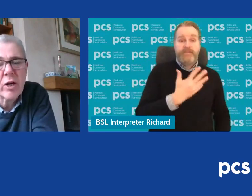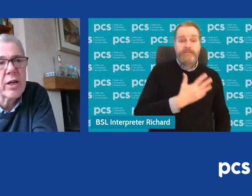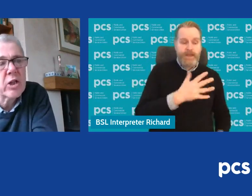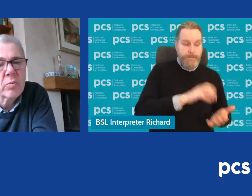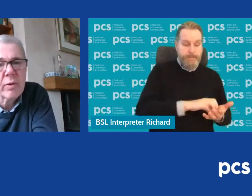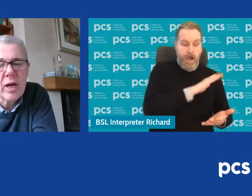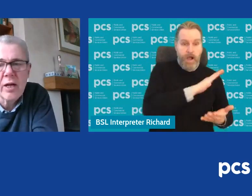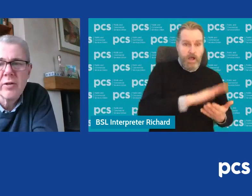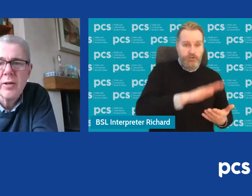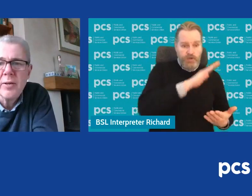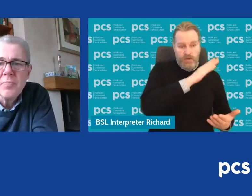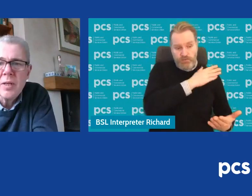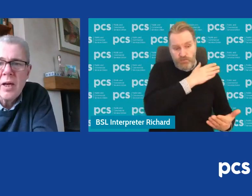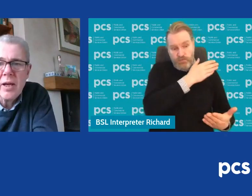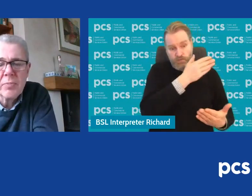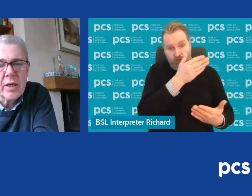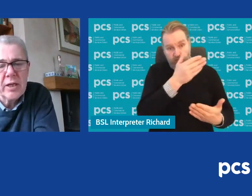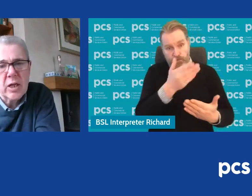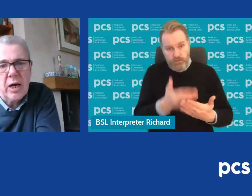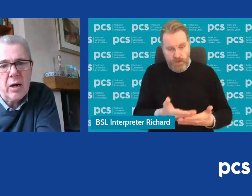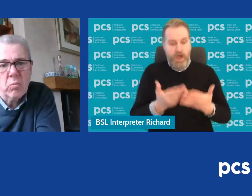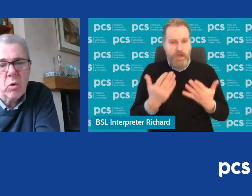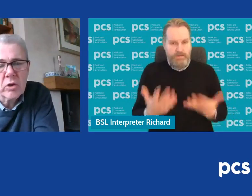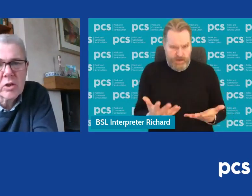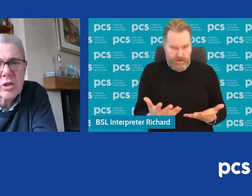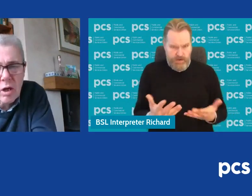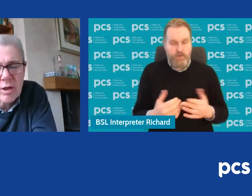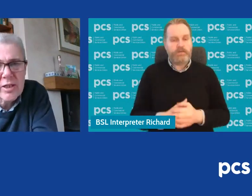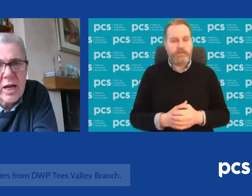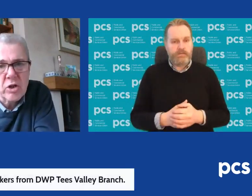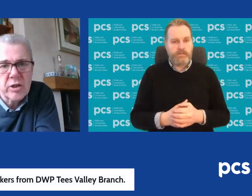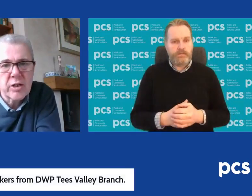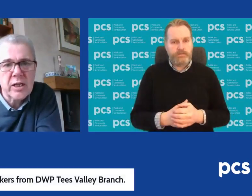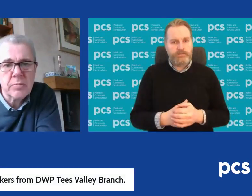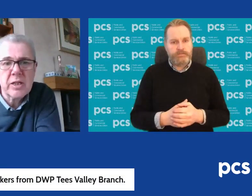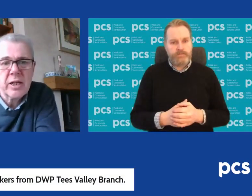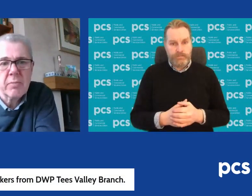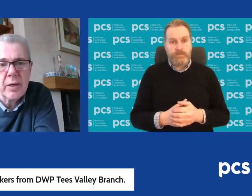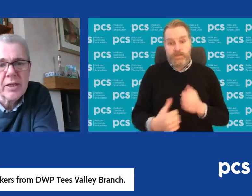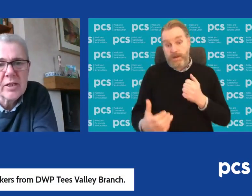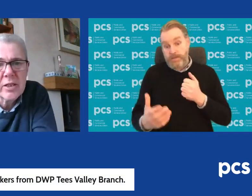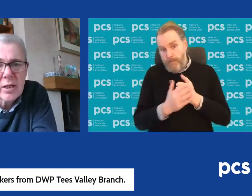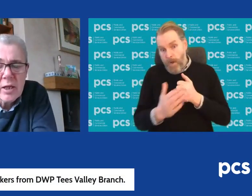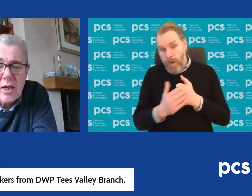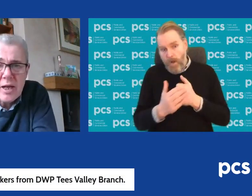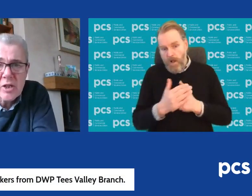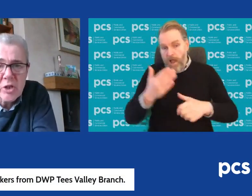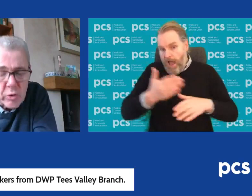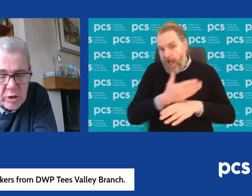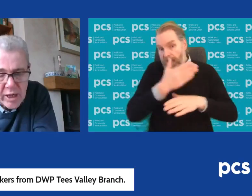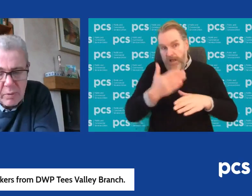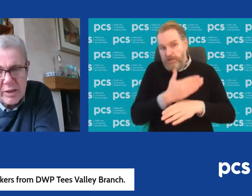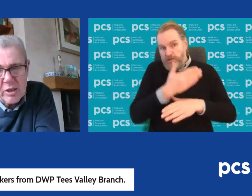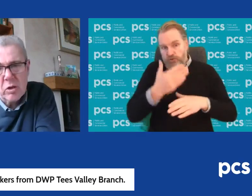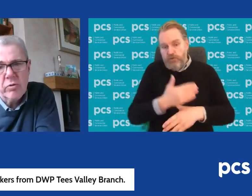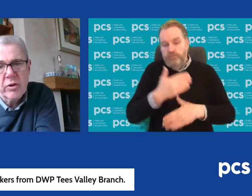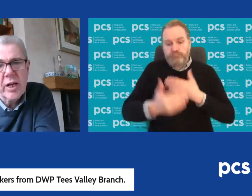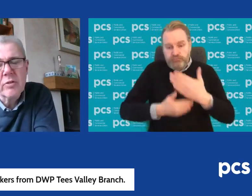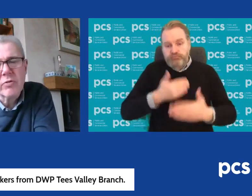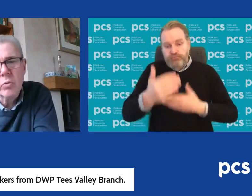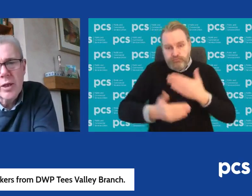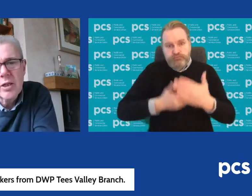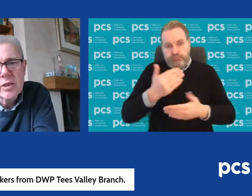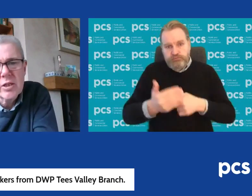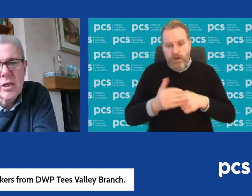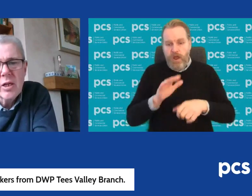day of strike action we've had. An update on what targeted action has been taking place and is due to take place over the